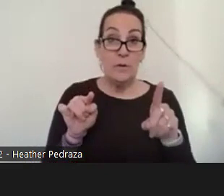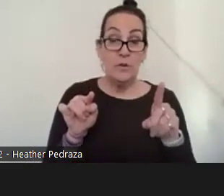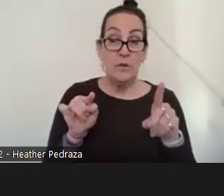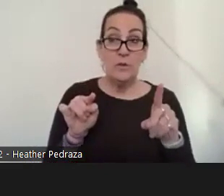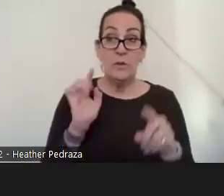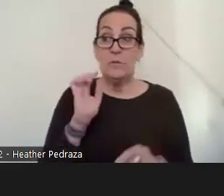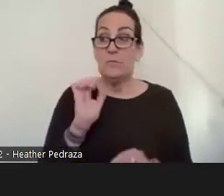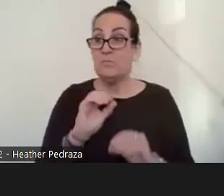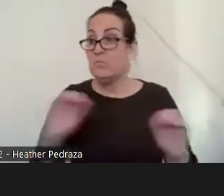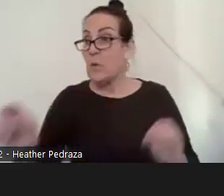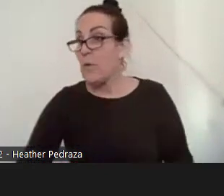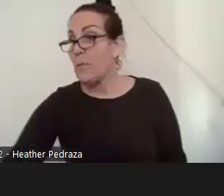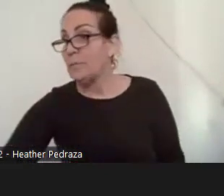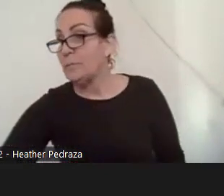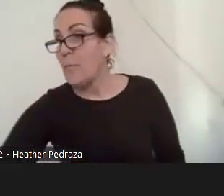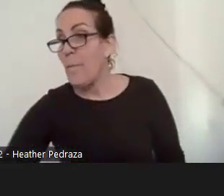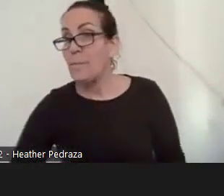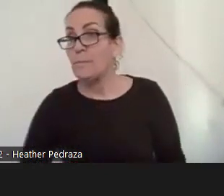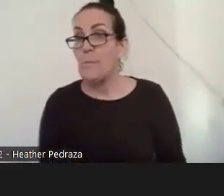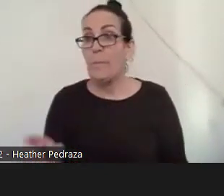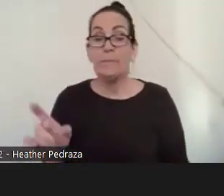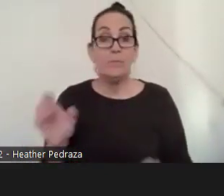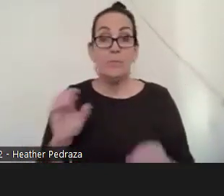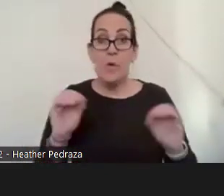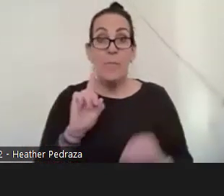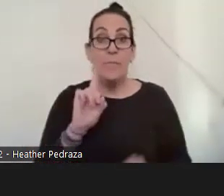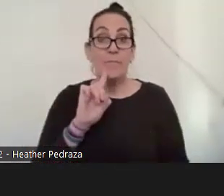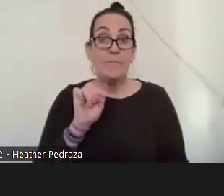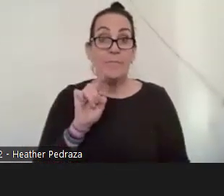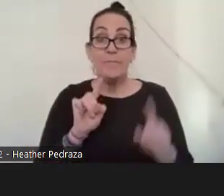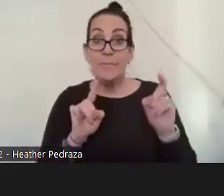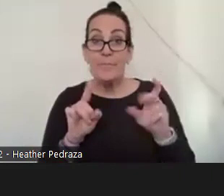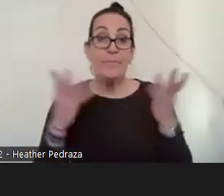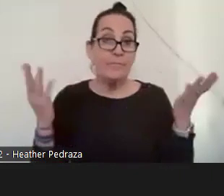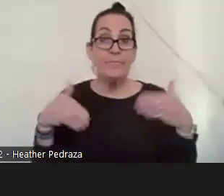If there is any comments or questions, we'll move on.